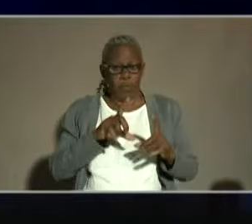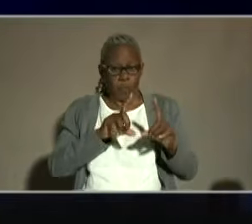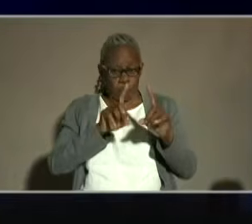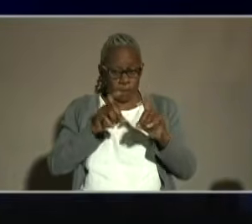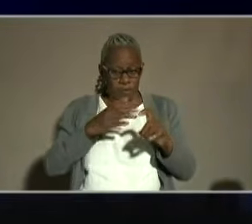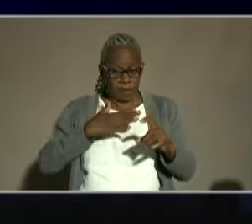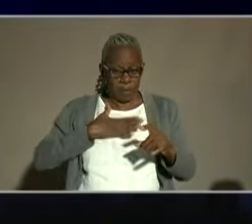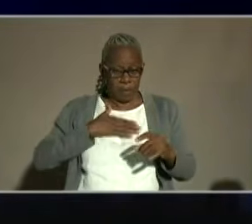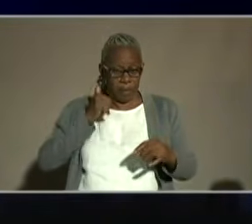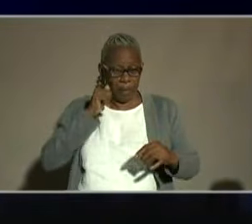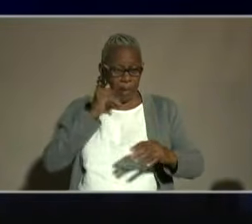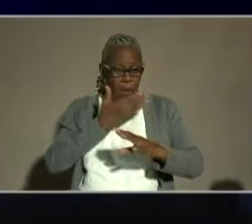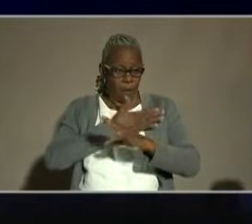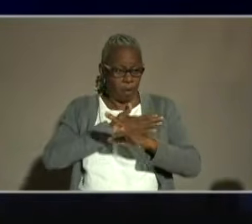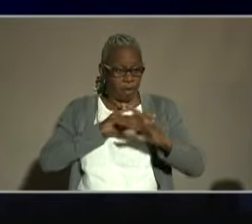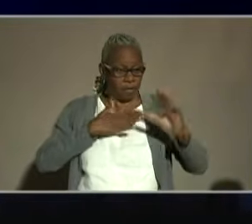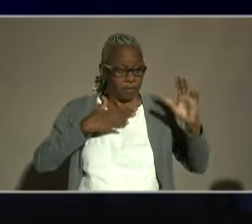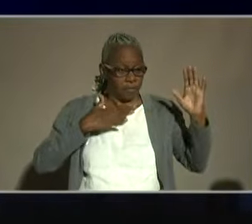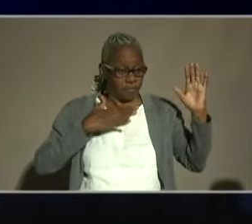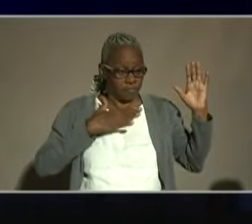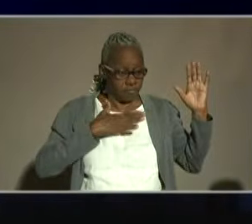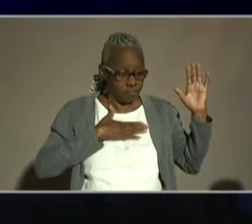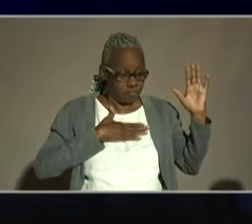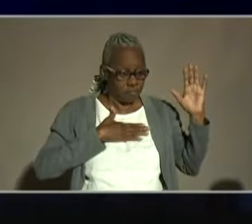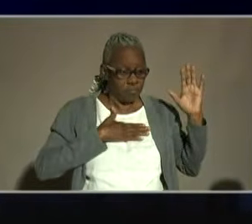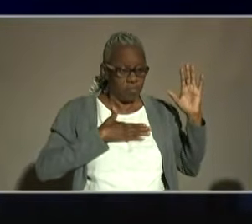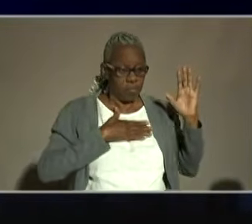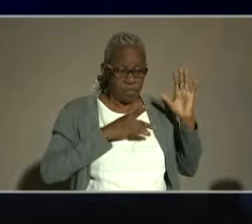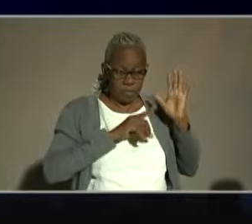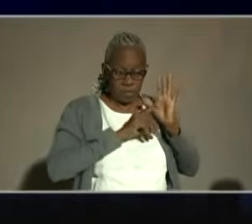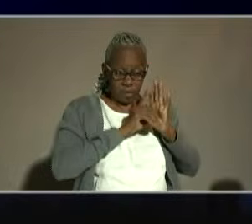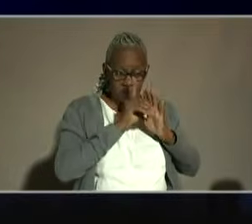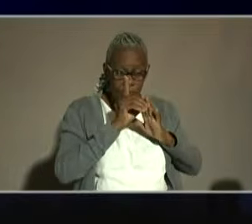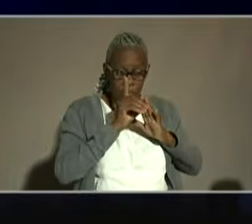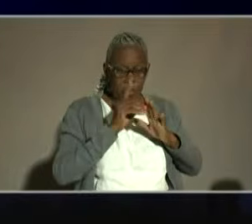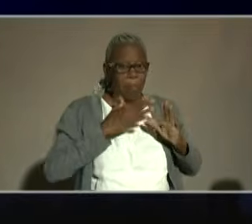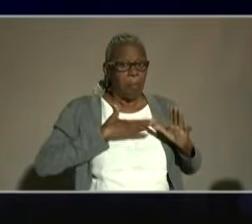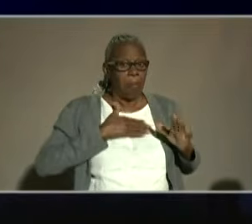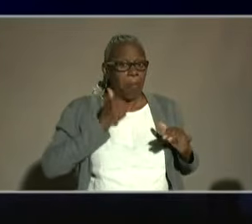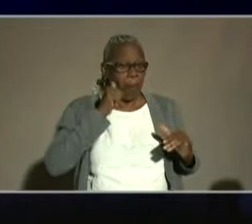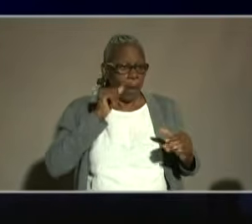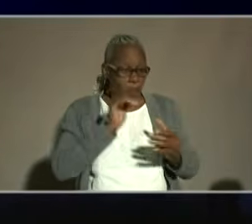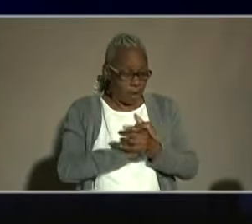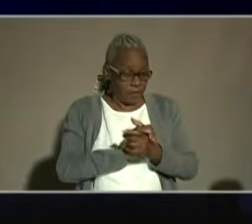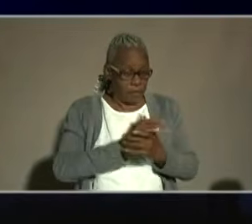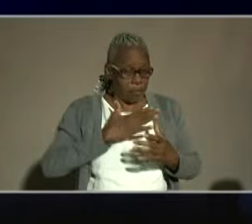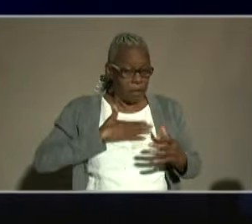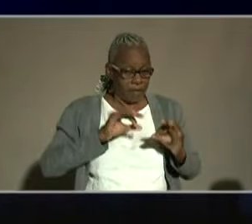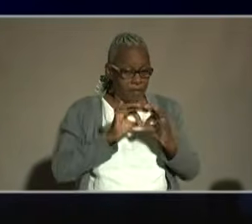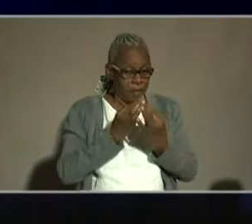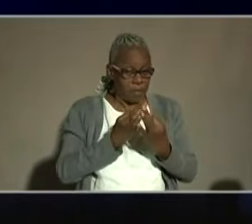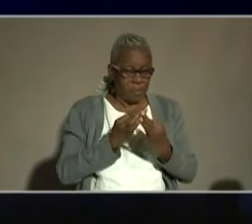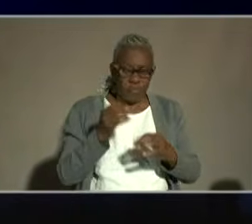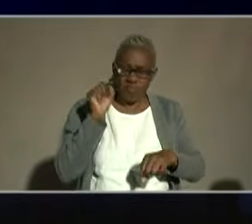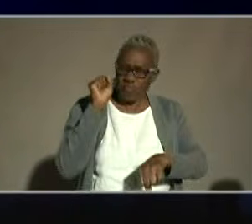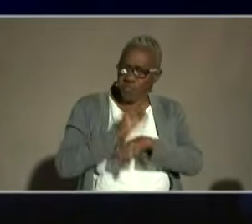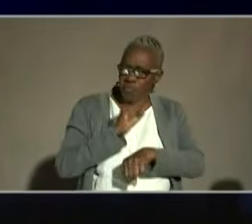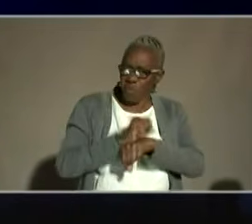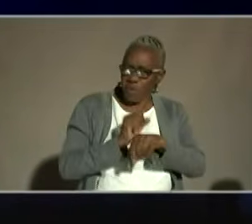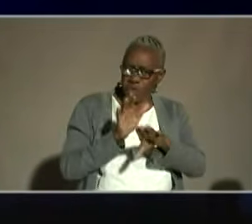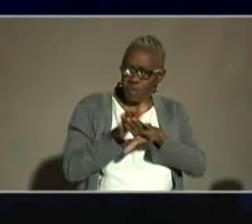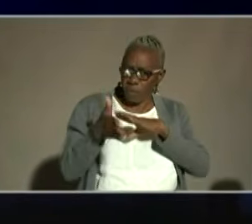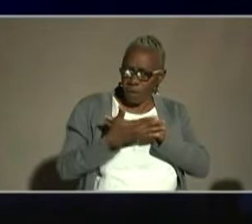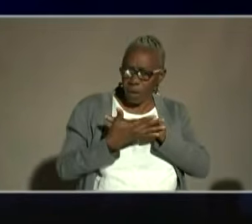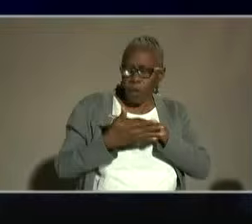about development. My wife and my family are hard-working Jamaicans. We started off with